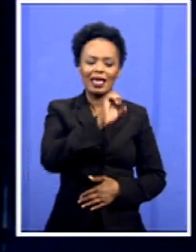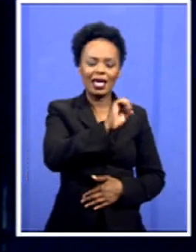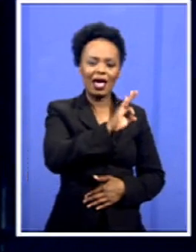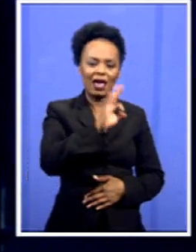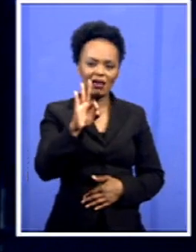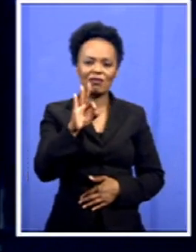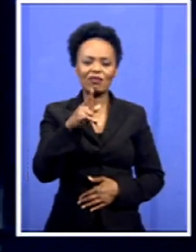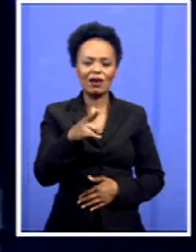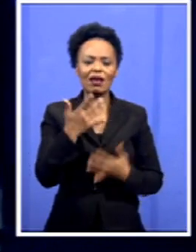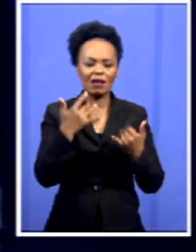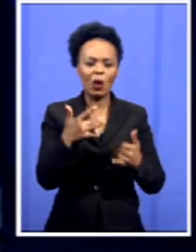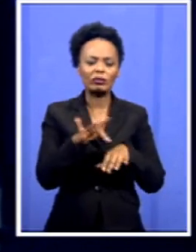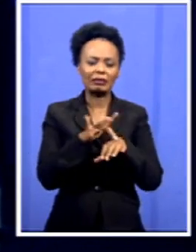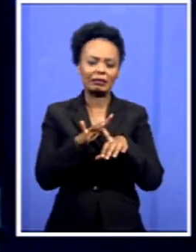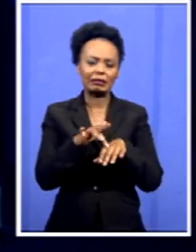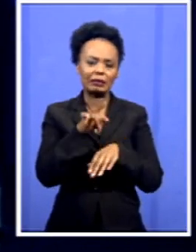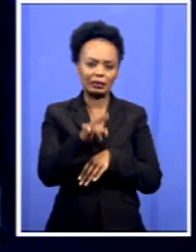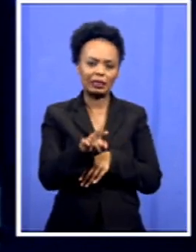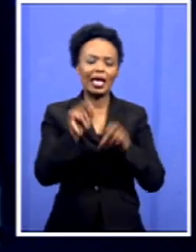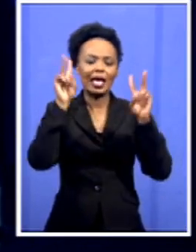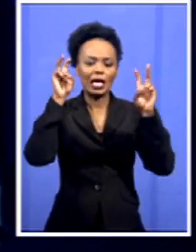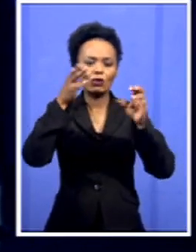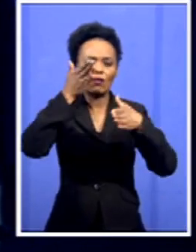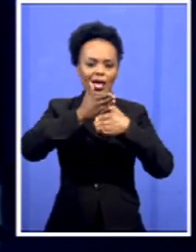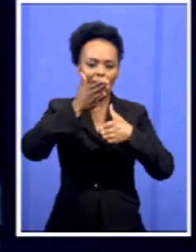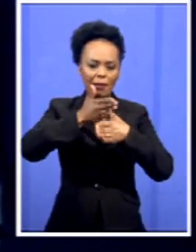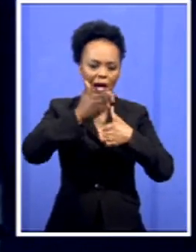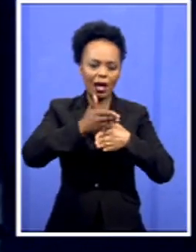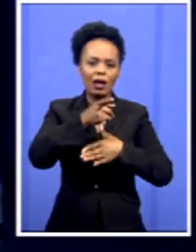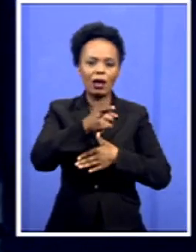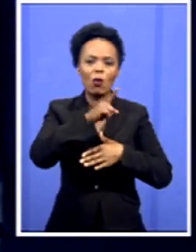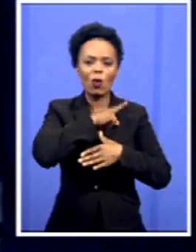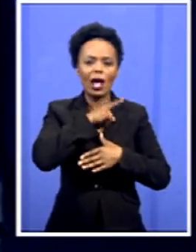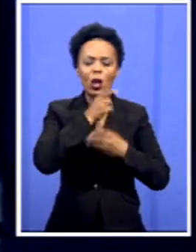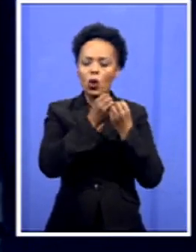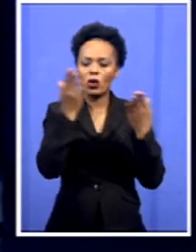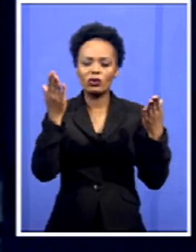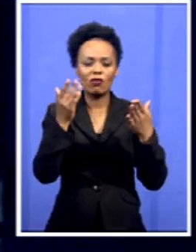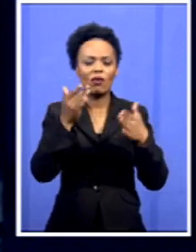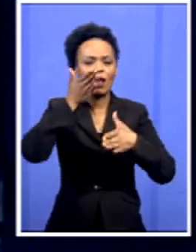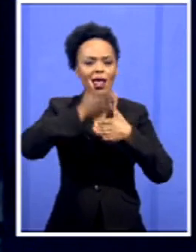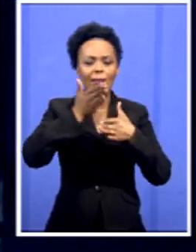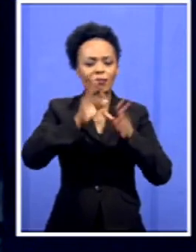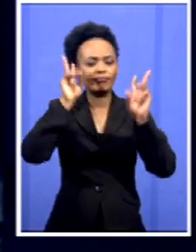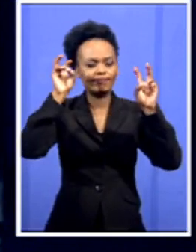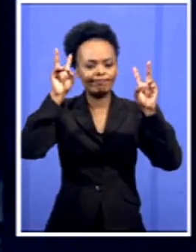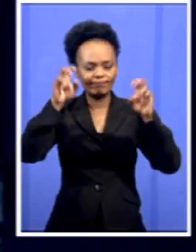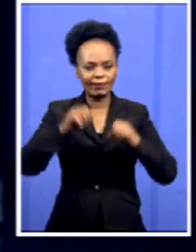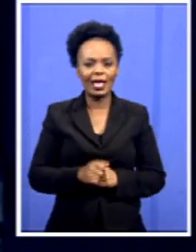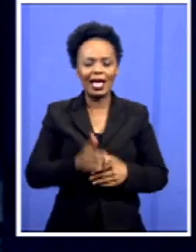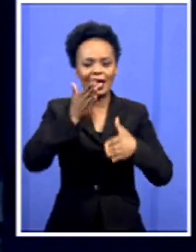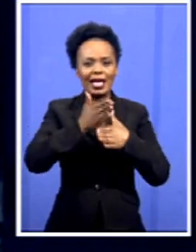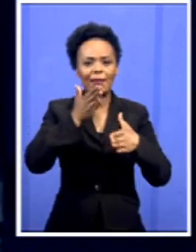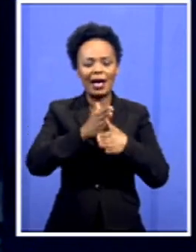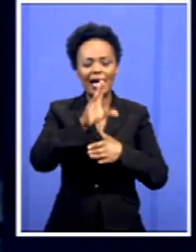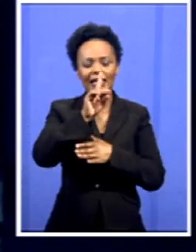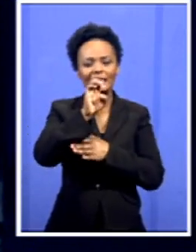when it comes to the issue of labor. We've got a lot of labor issues in Midval. Our labor desk is the most